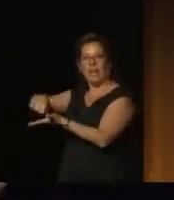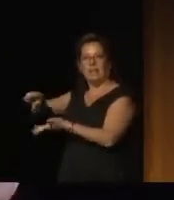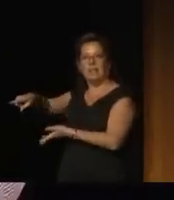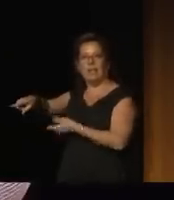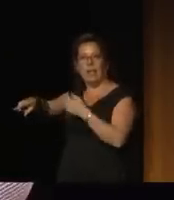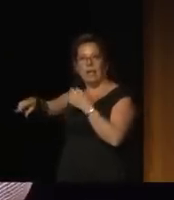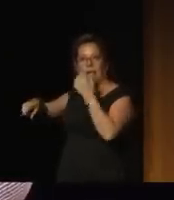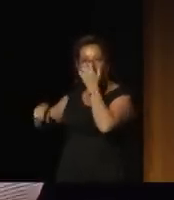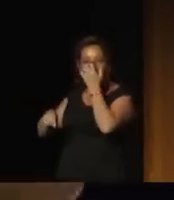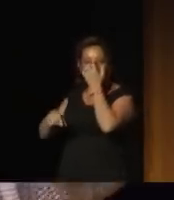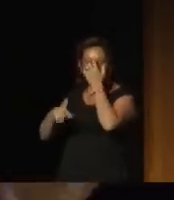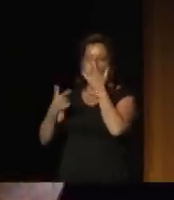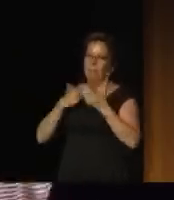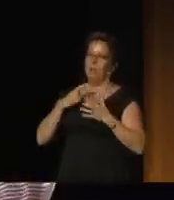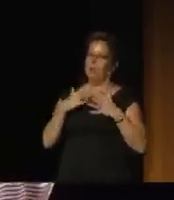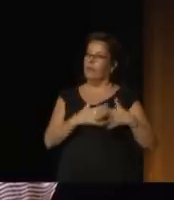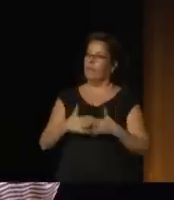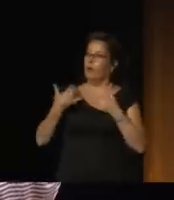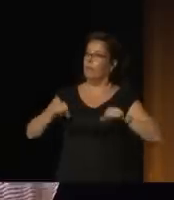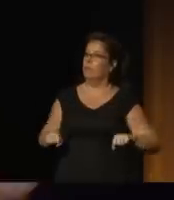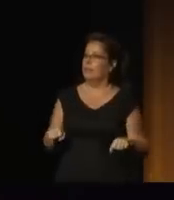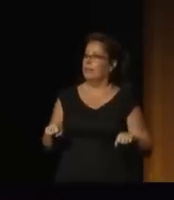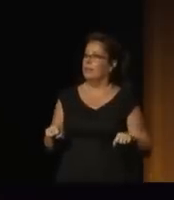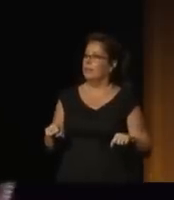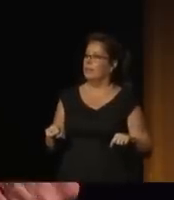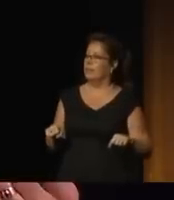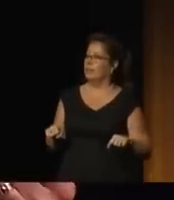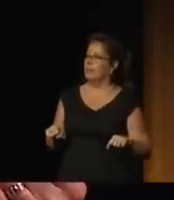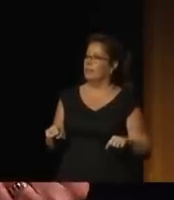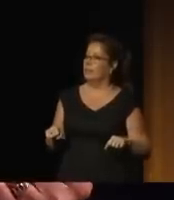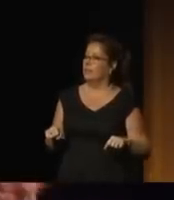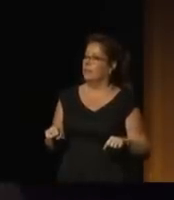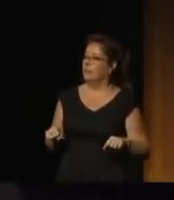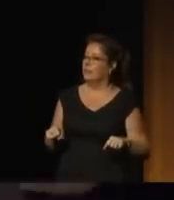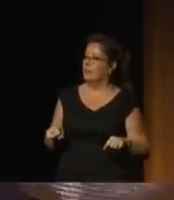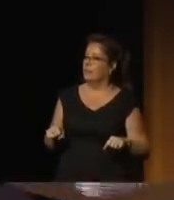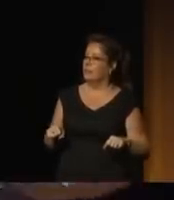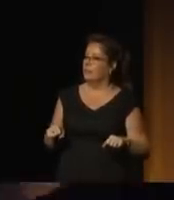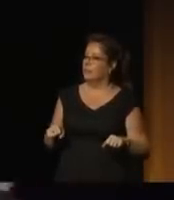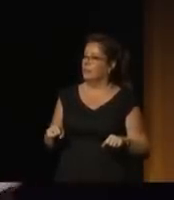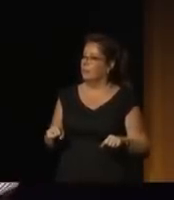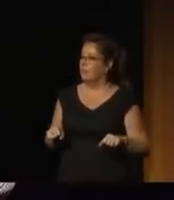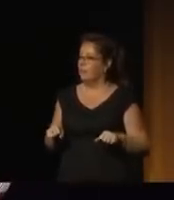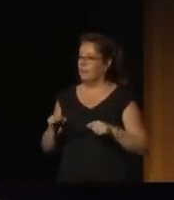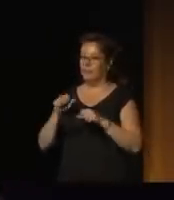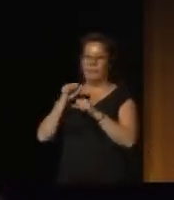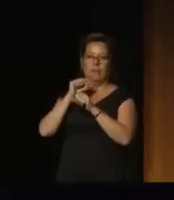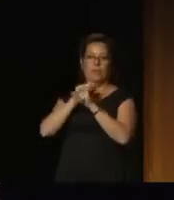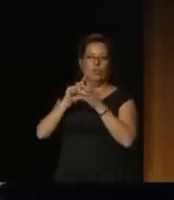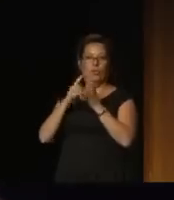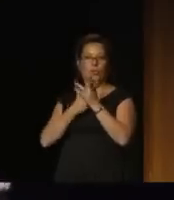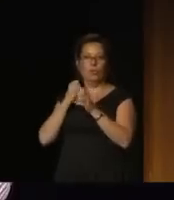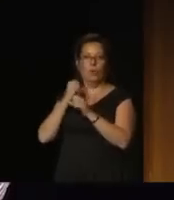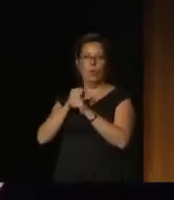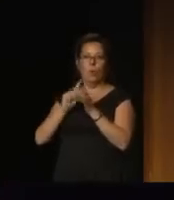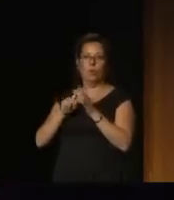have invaded Afghanistan. Why would we have? Okay, he knew where it was. Okay, but George Bush didn't. All right, so,